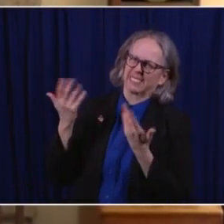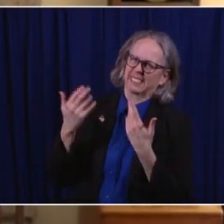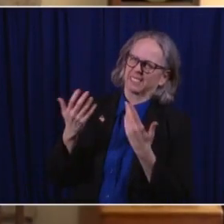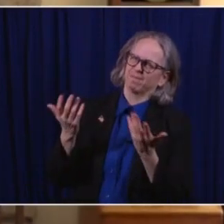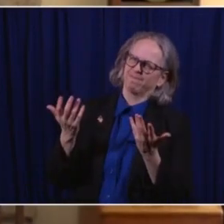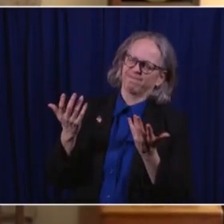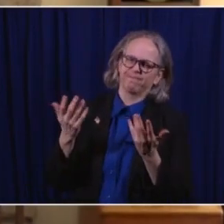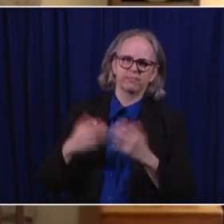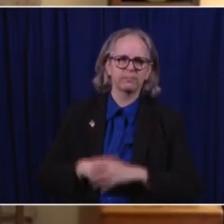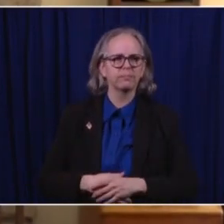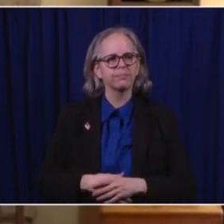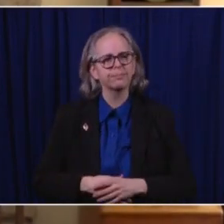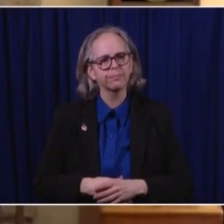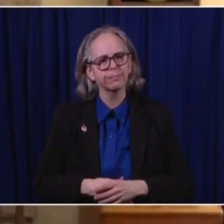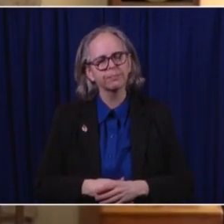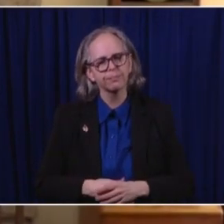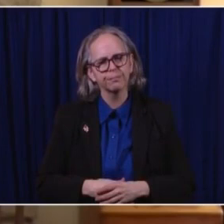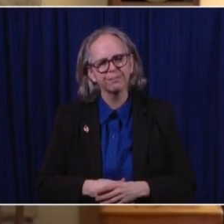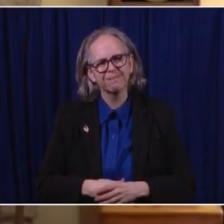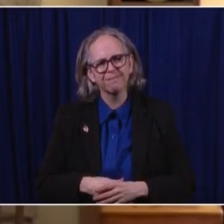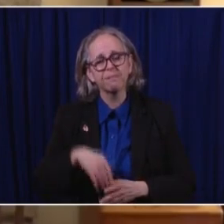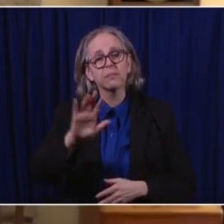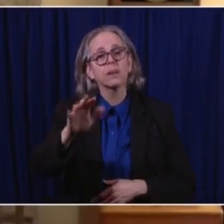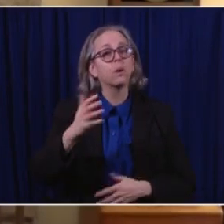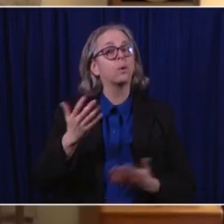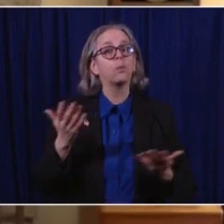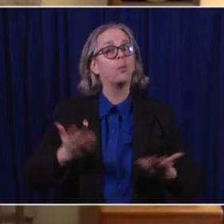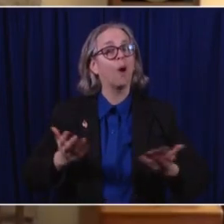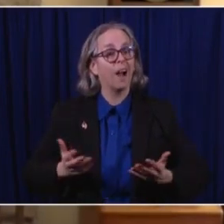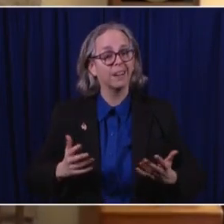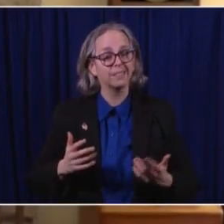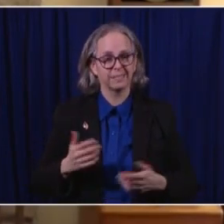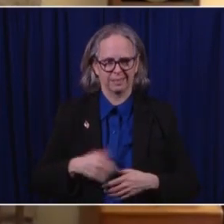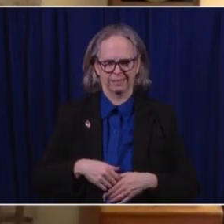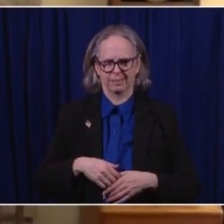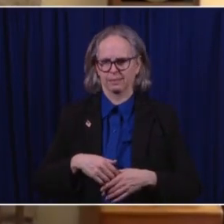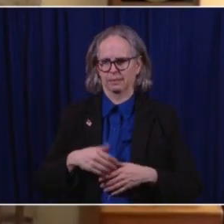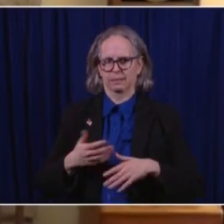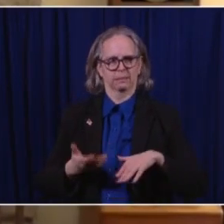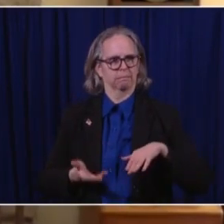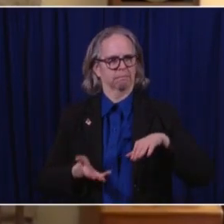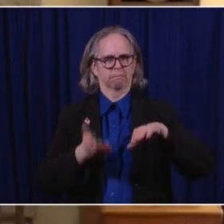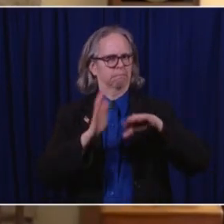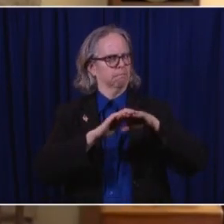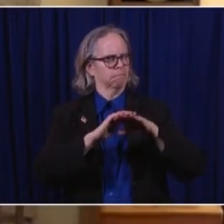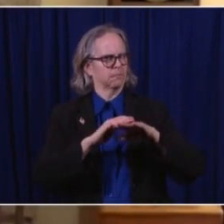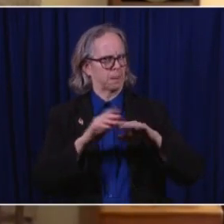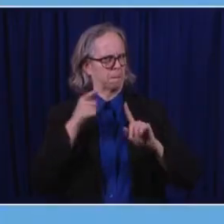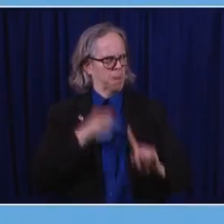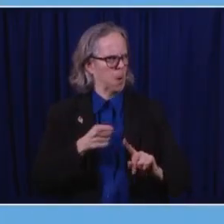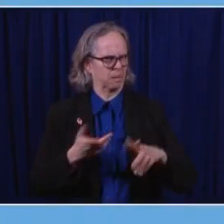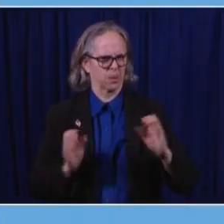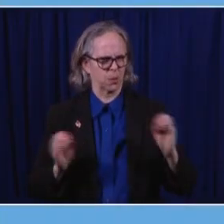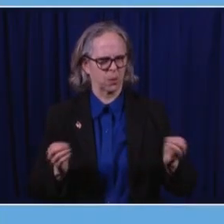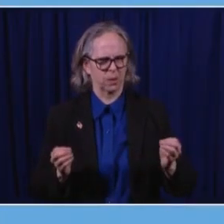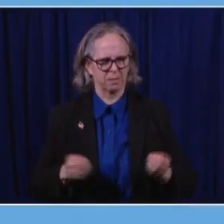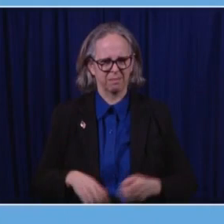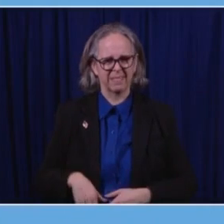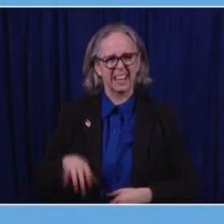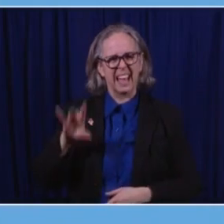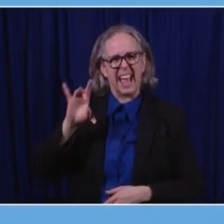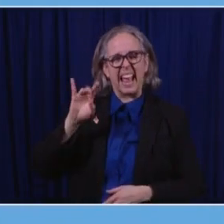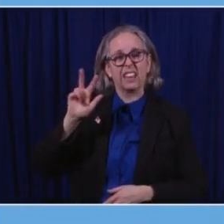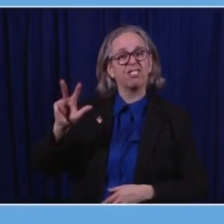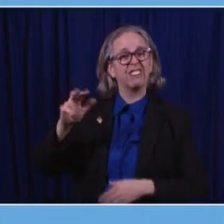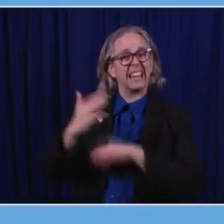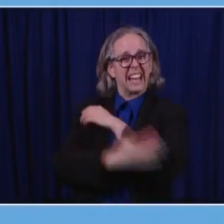But thankfully, no county is seeing their status worsen. Good news, we have 83 counties at red, 4 counties at orange, and 1 county